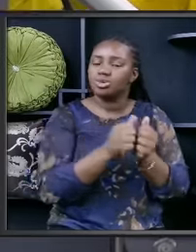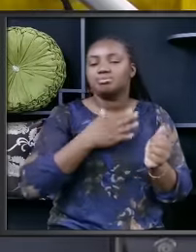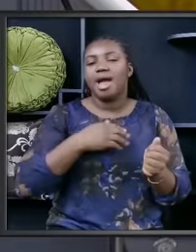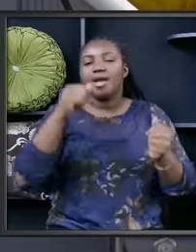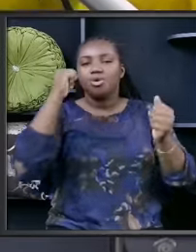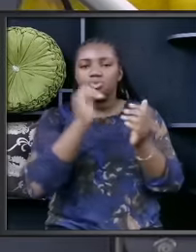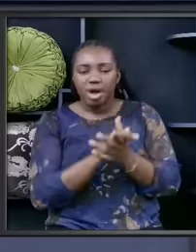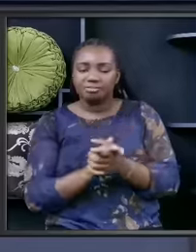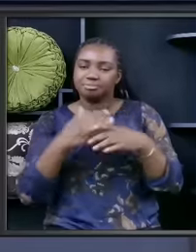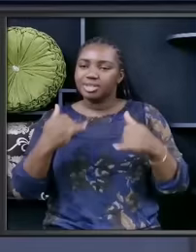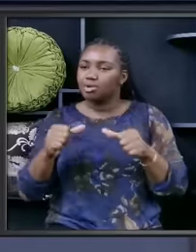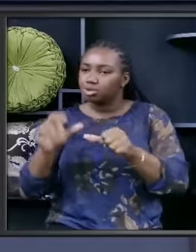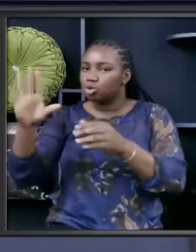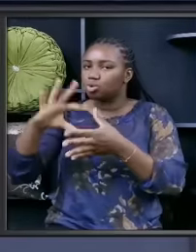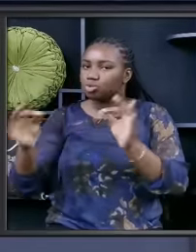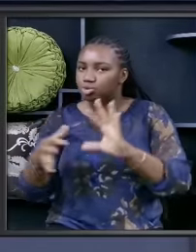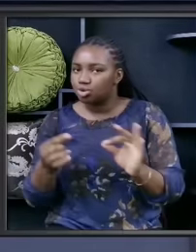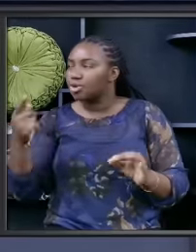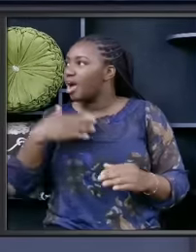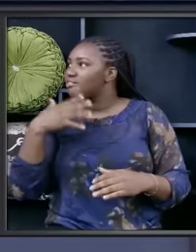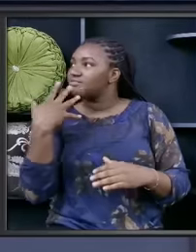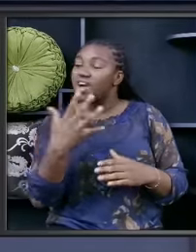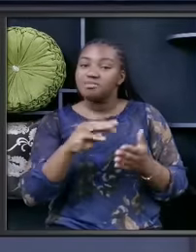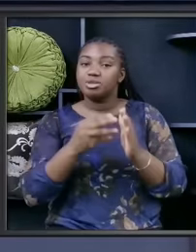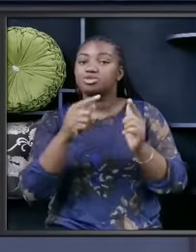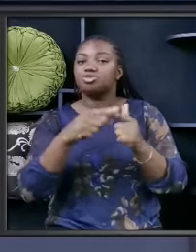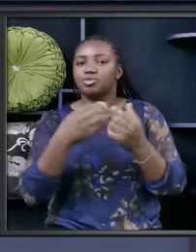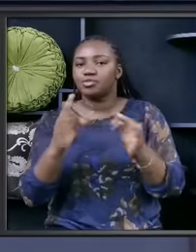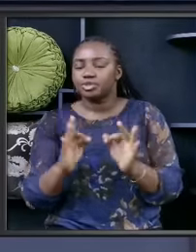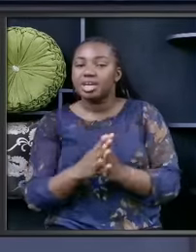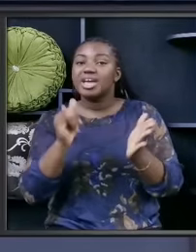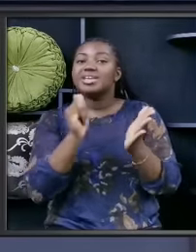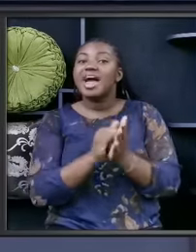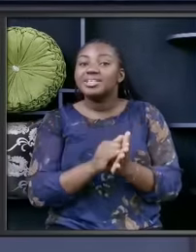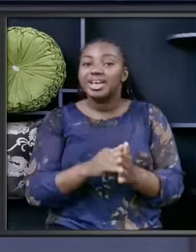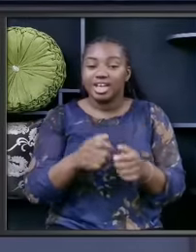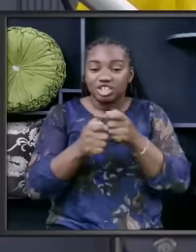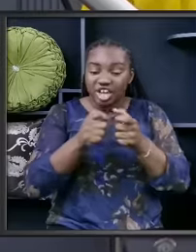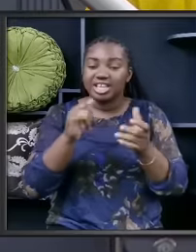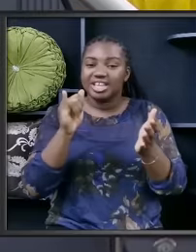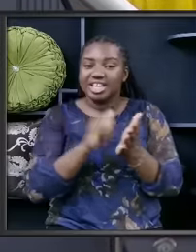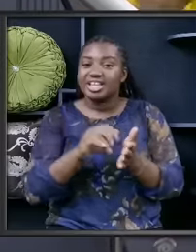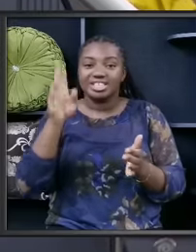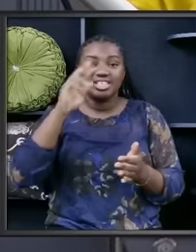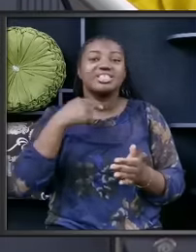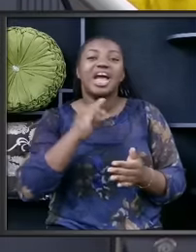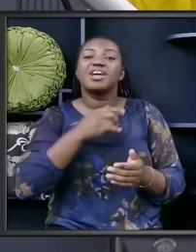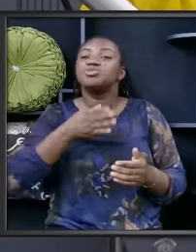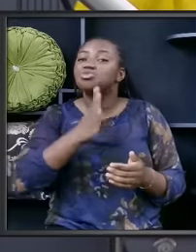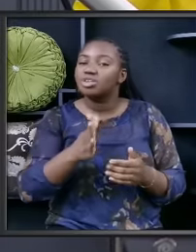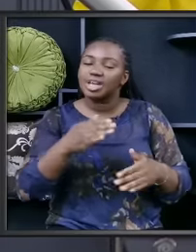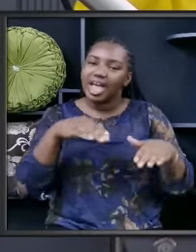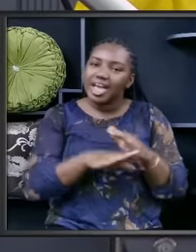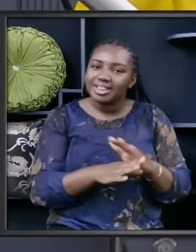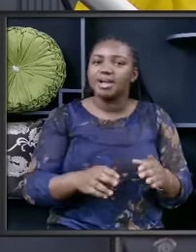continue with your own story now. So you have 5 minutes to round up. Okay, sir. So that WhatsApp where in say make I know enter that it delete them.